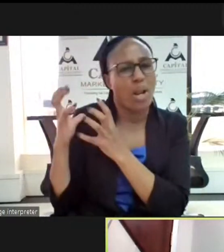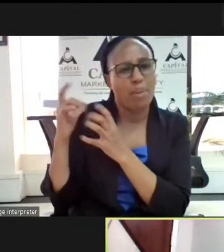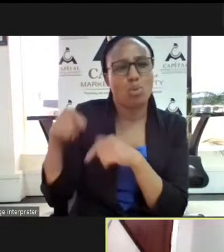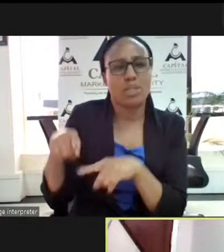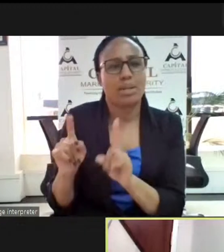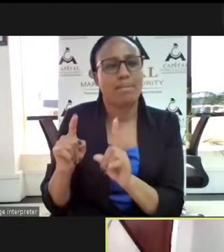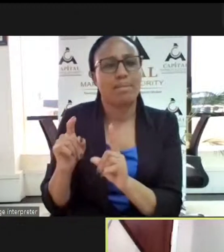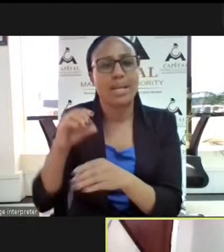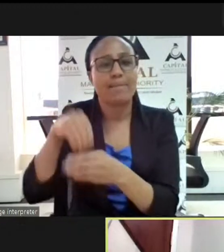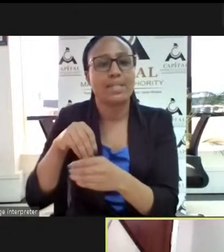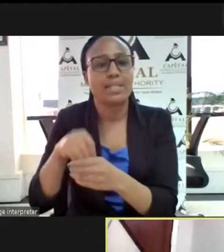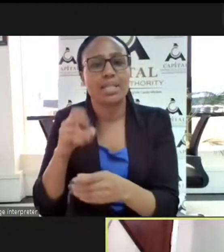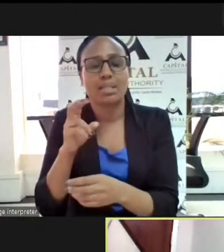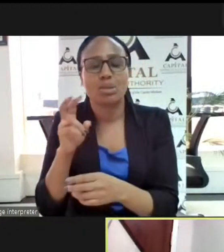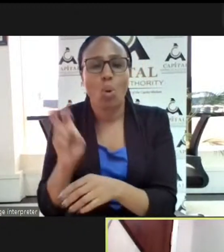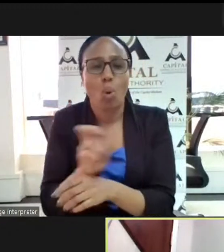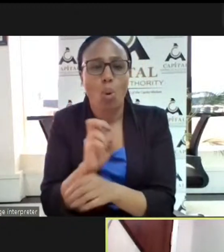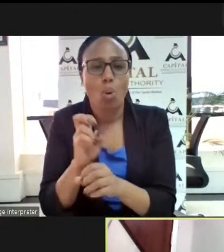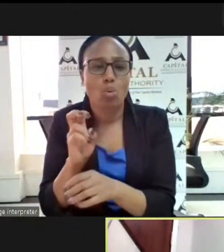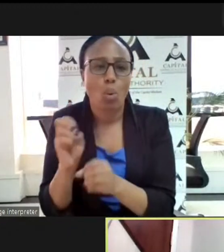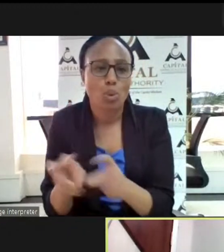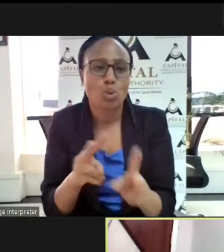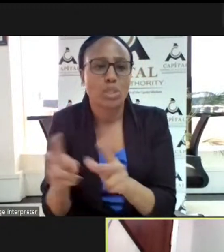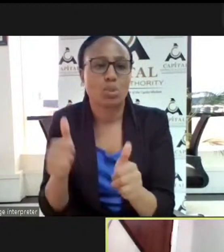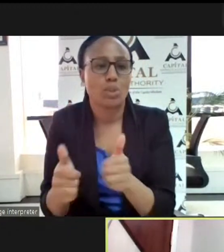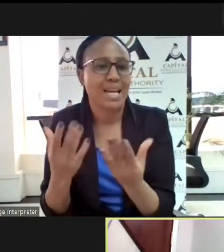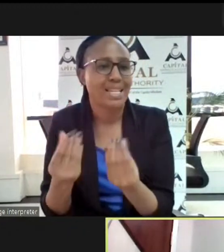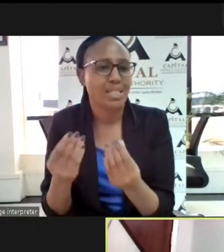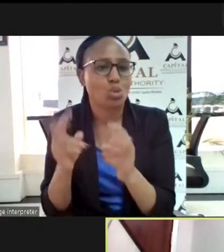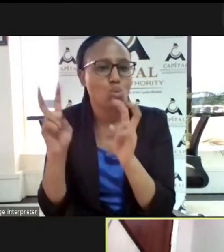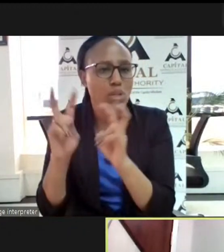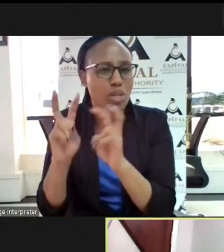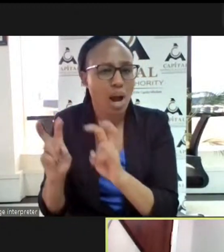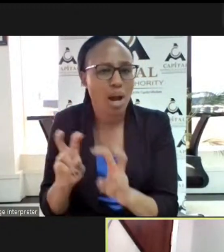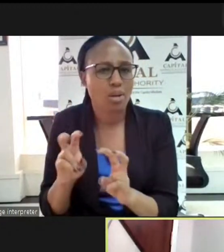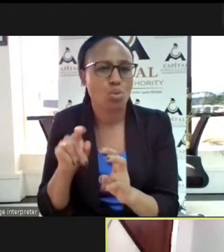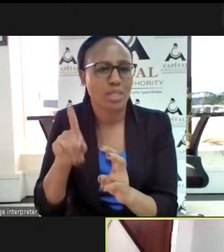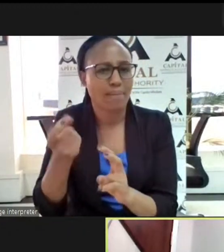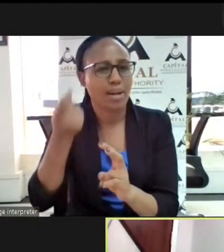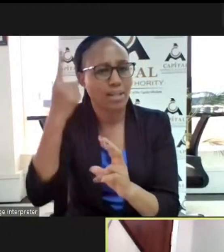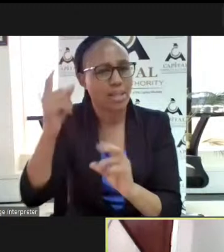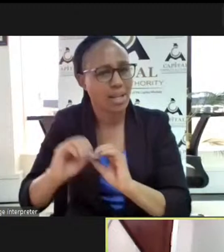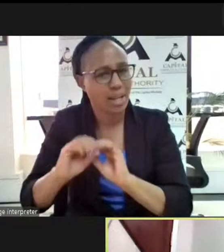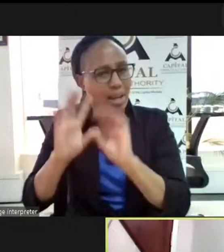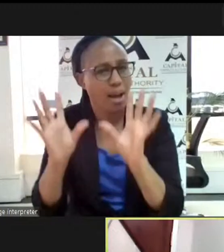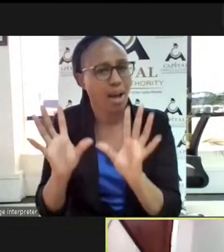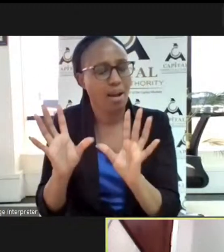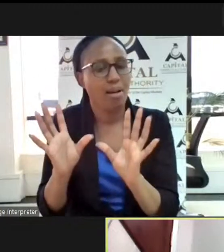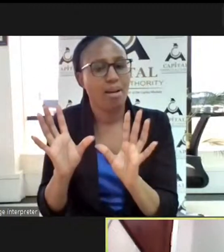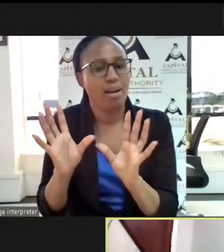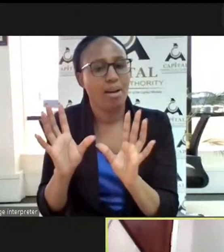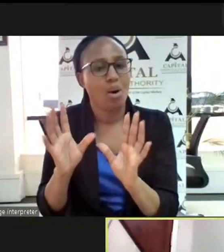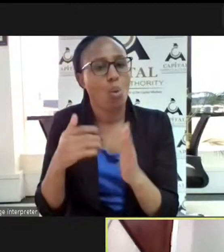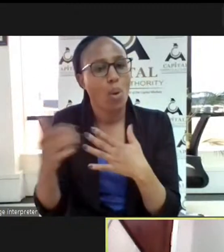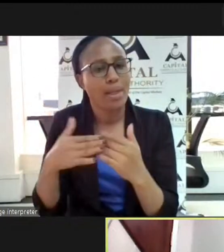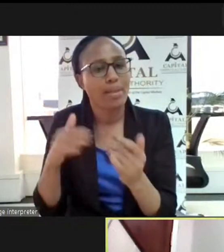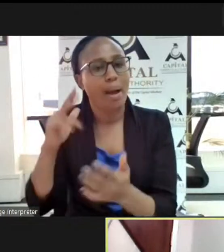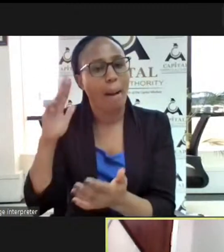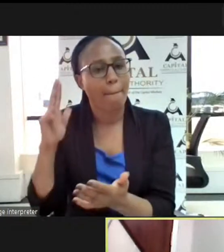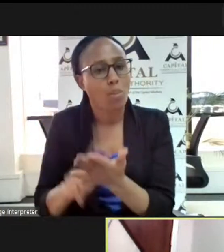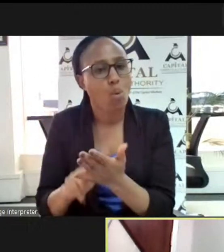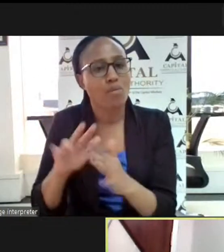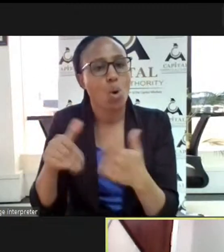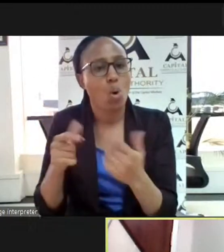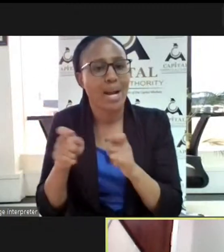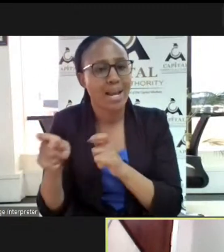in opportunities that are easy to track, that you completely understand, that are either approved or regulated by